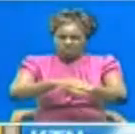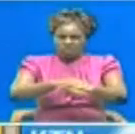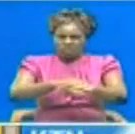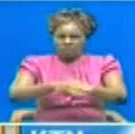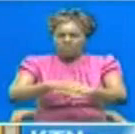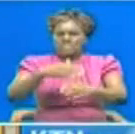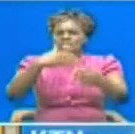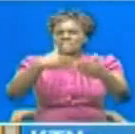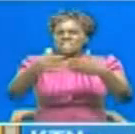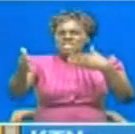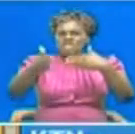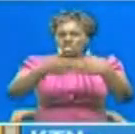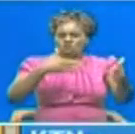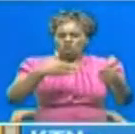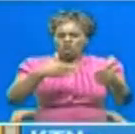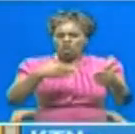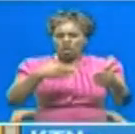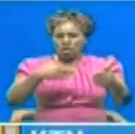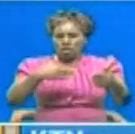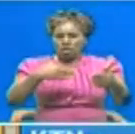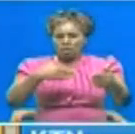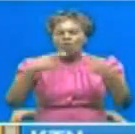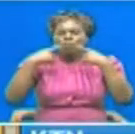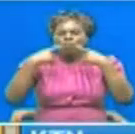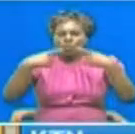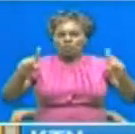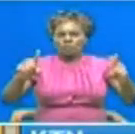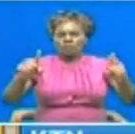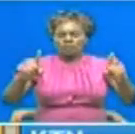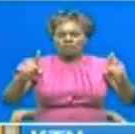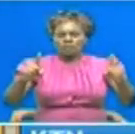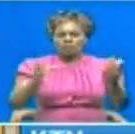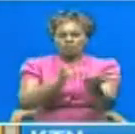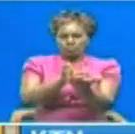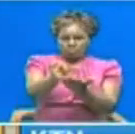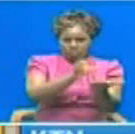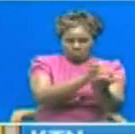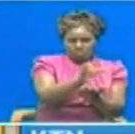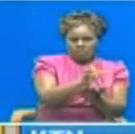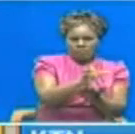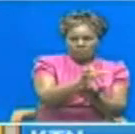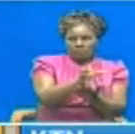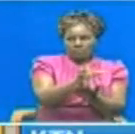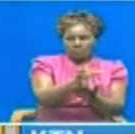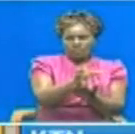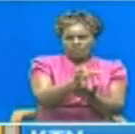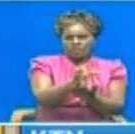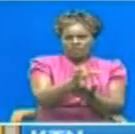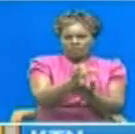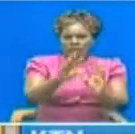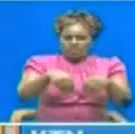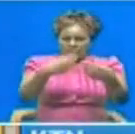the signal carriers, the broadcast signal distributors, which places upon